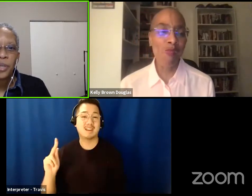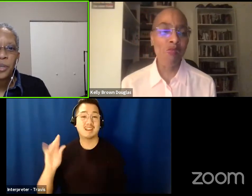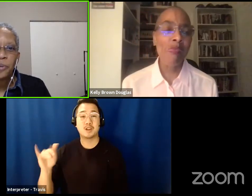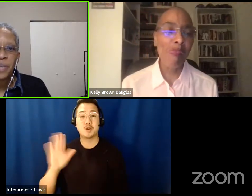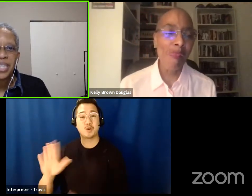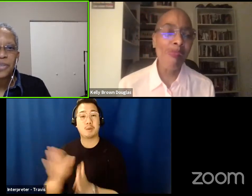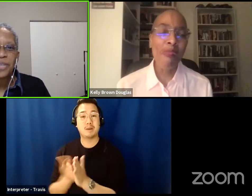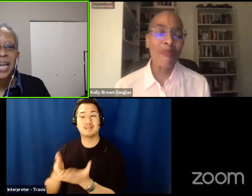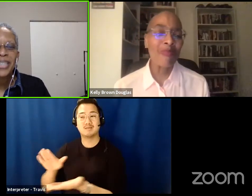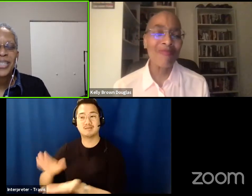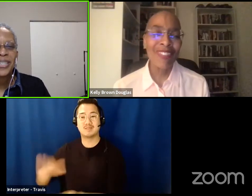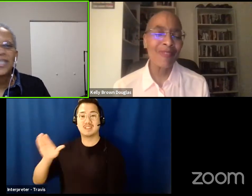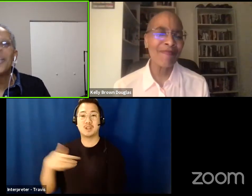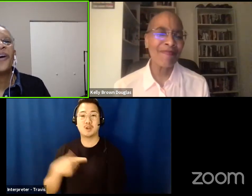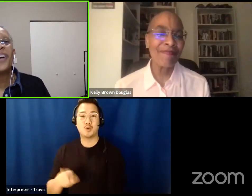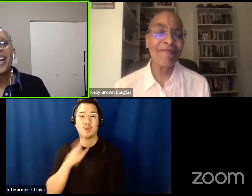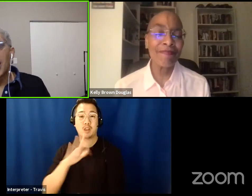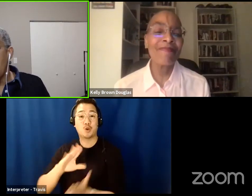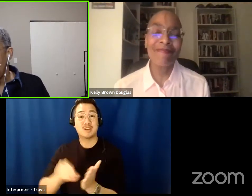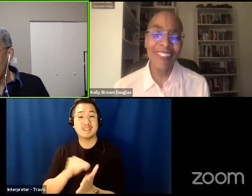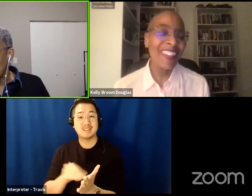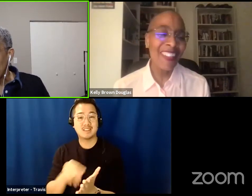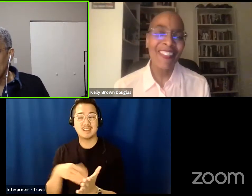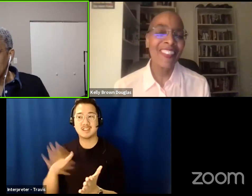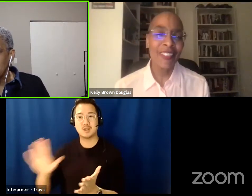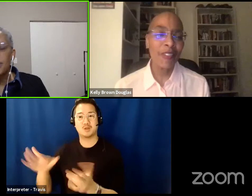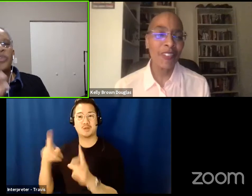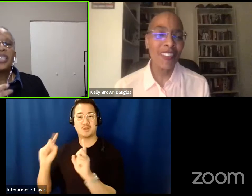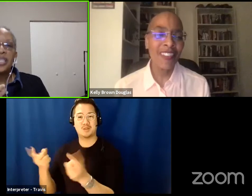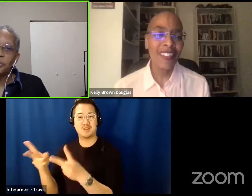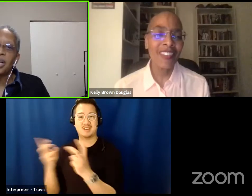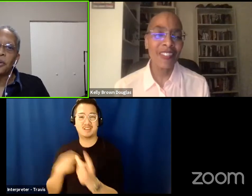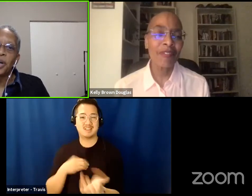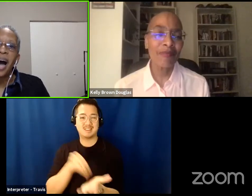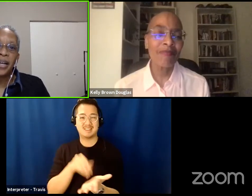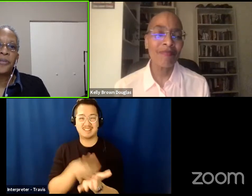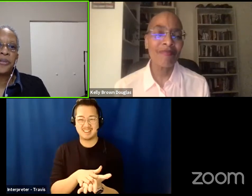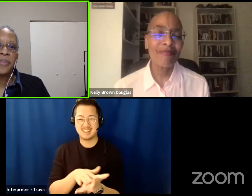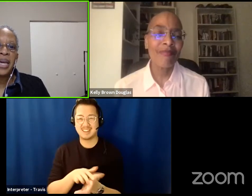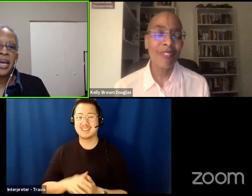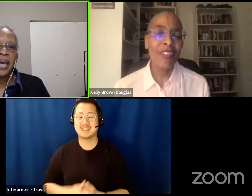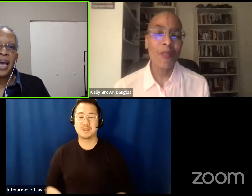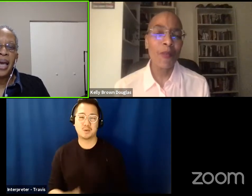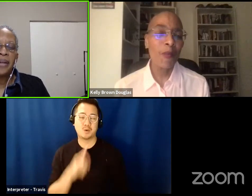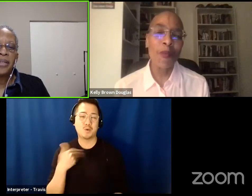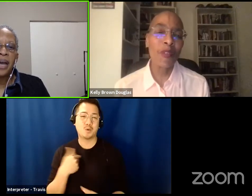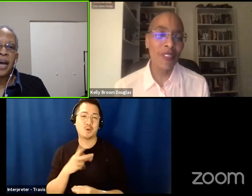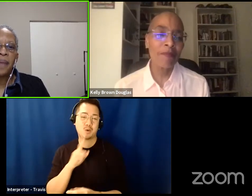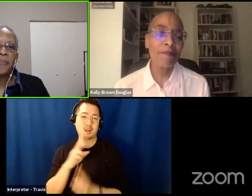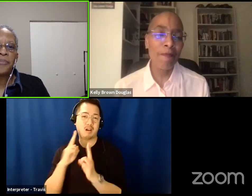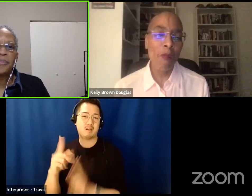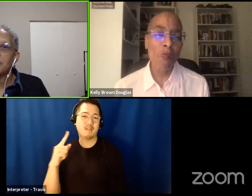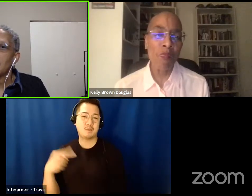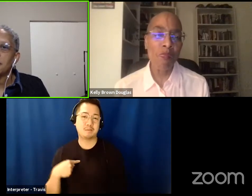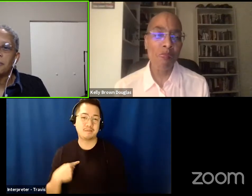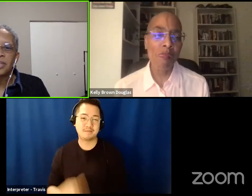I've quoted you in my dissertations, you know. So this is a real honor for me. And